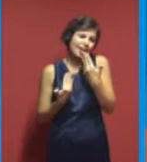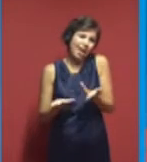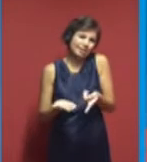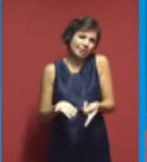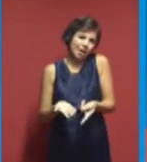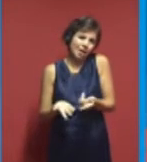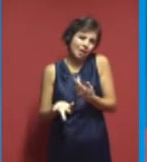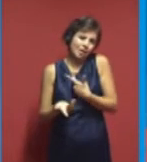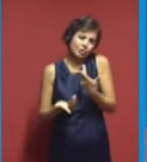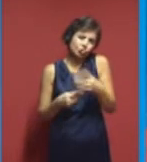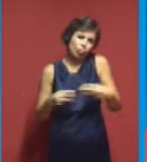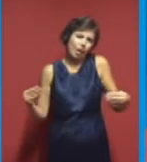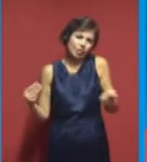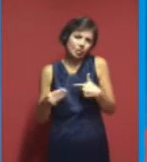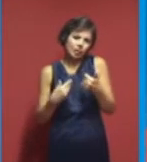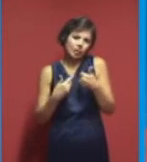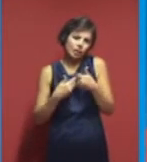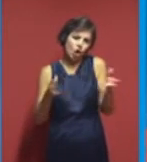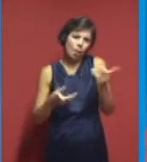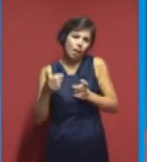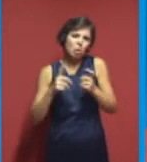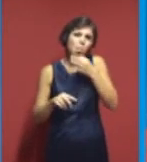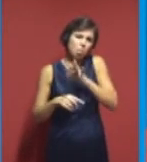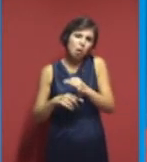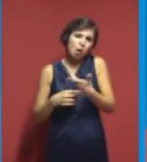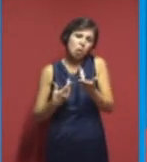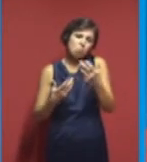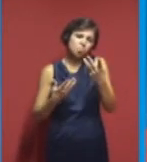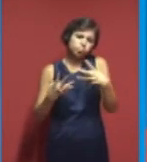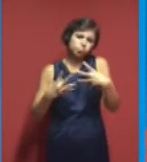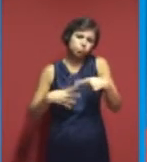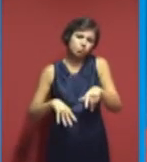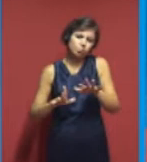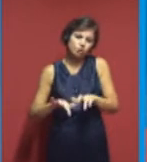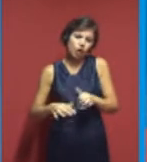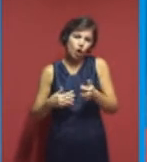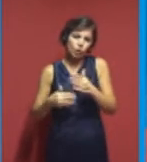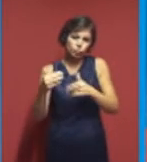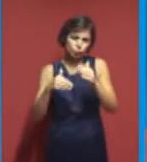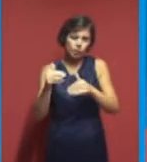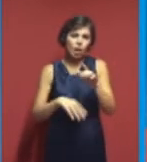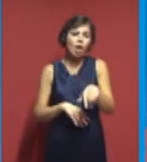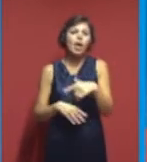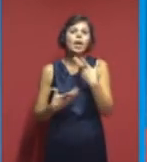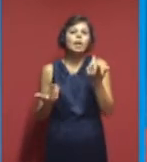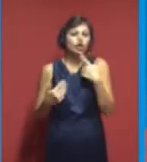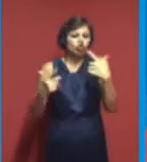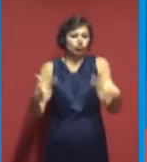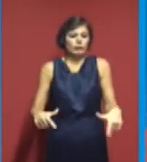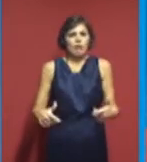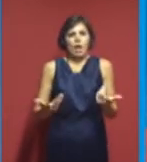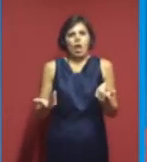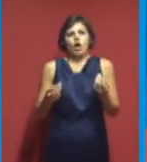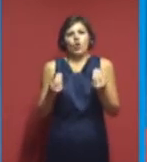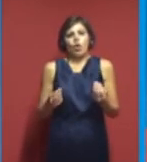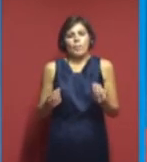actually build the machines that the place needs to be run, right? So how those cities is going to look like, this is what I'm wondering around.